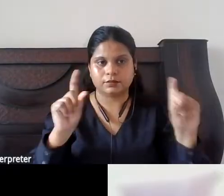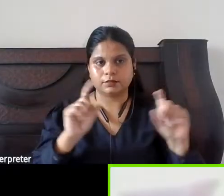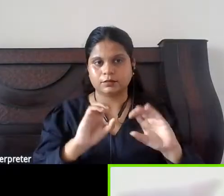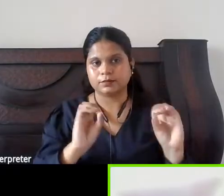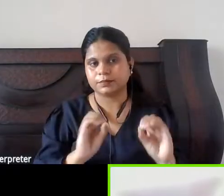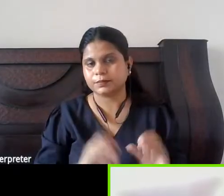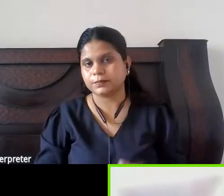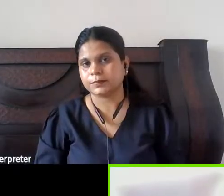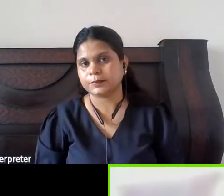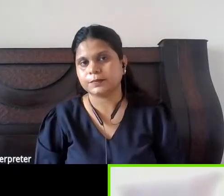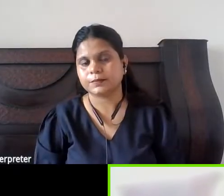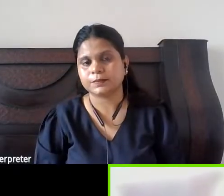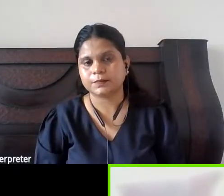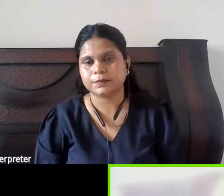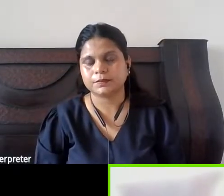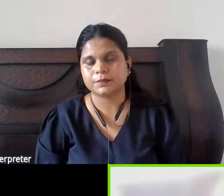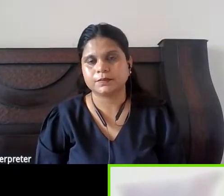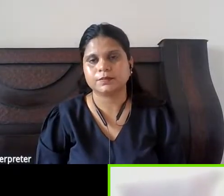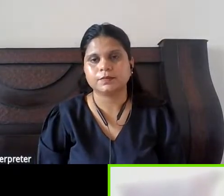Smita, you want to go?